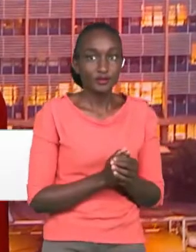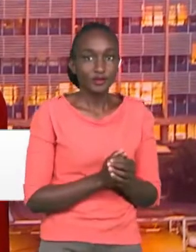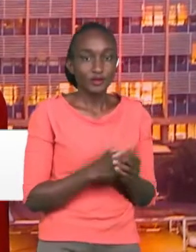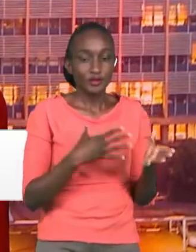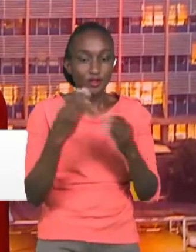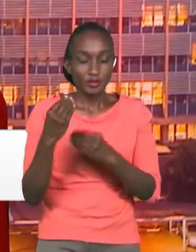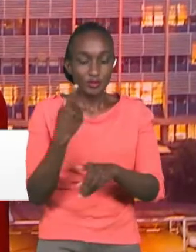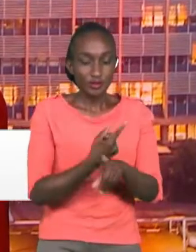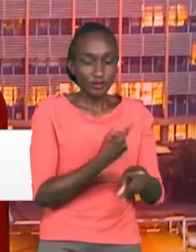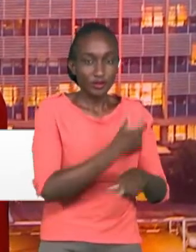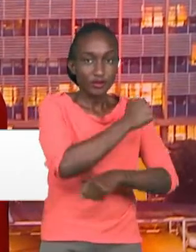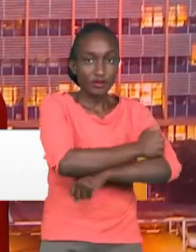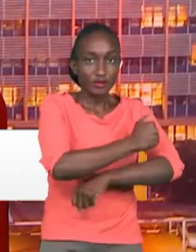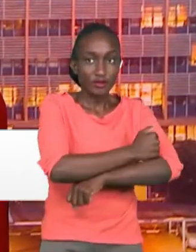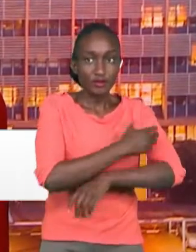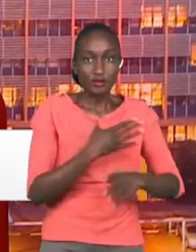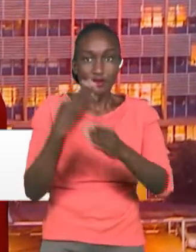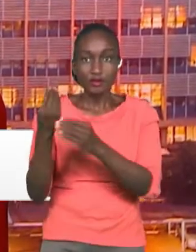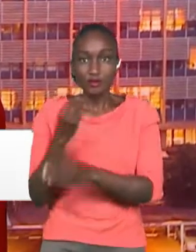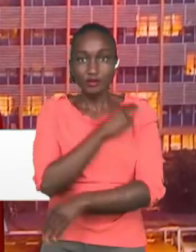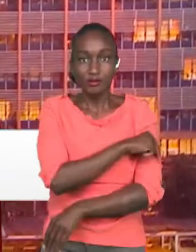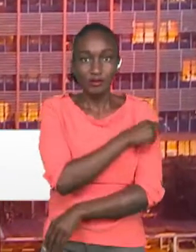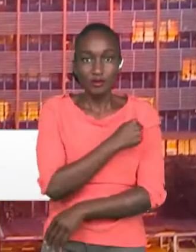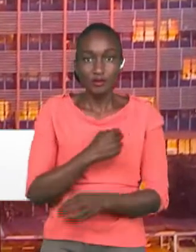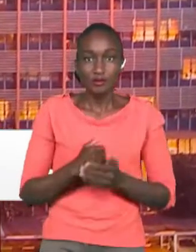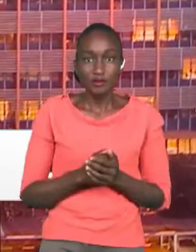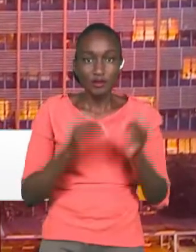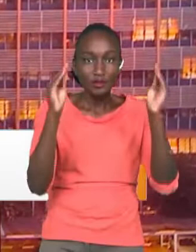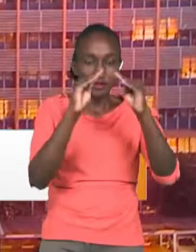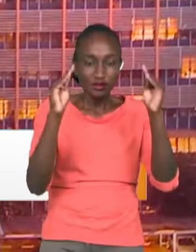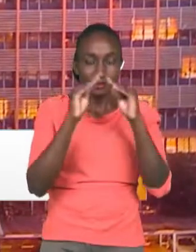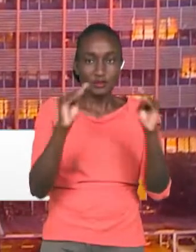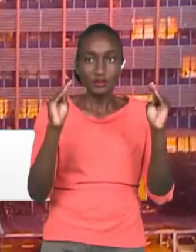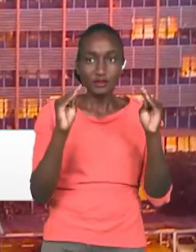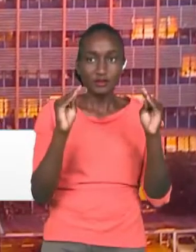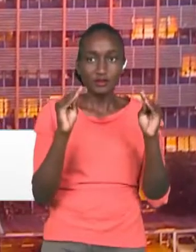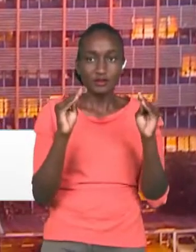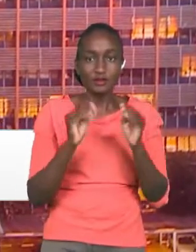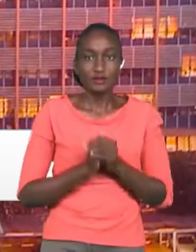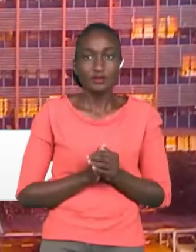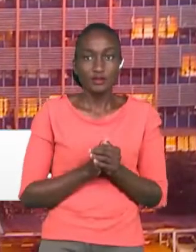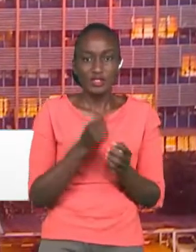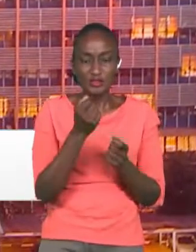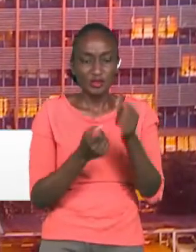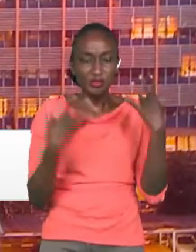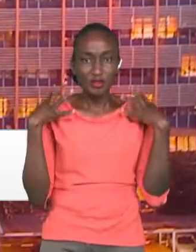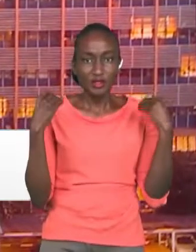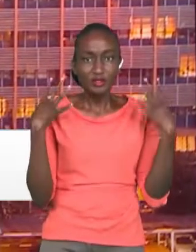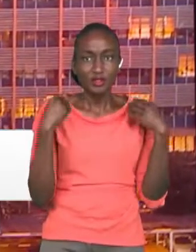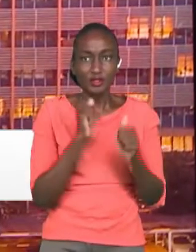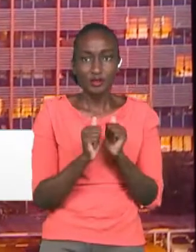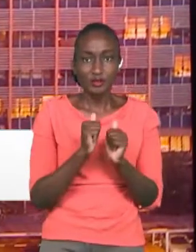school. We are going to the hospitals and we are teaching there the breathing and the little exercise they can do